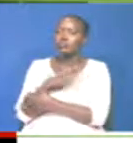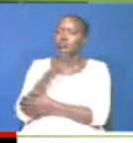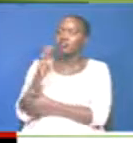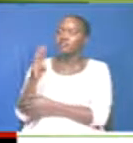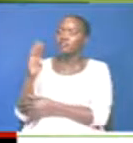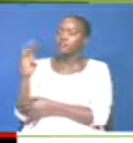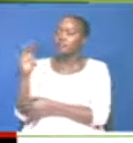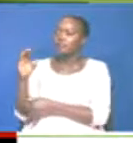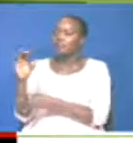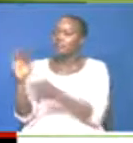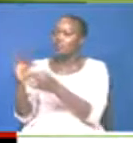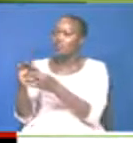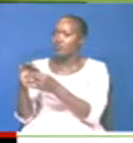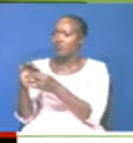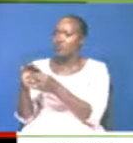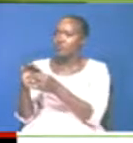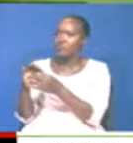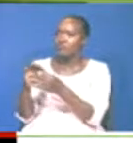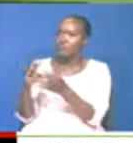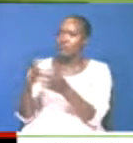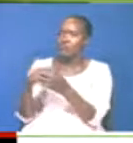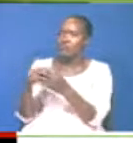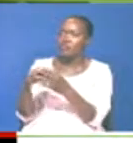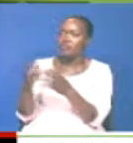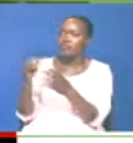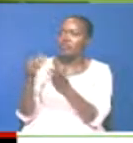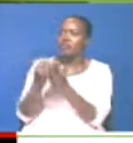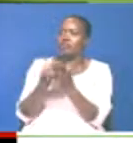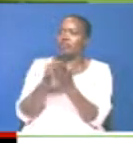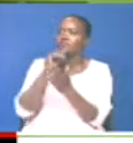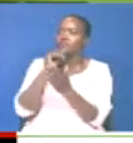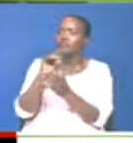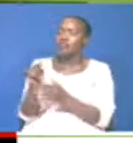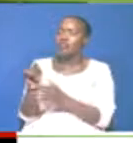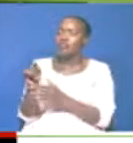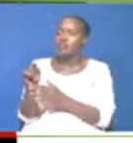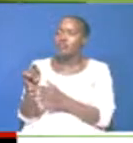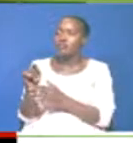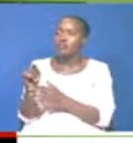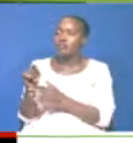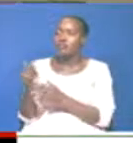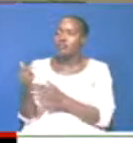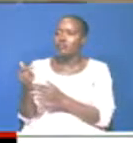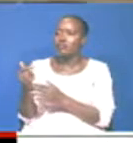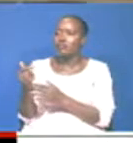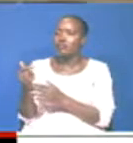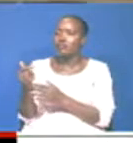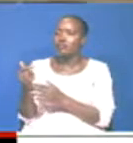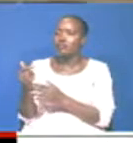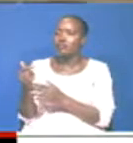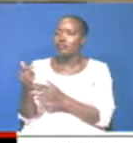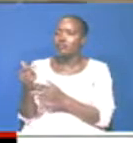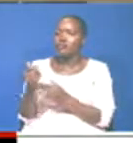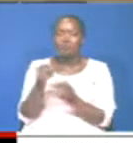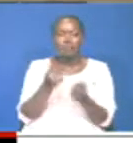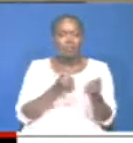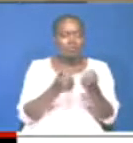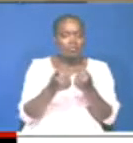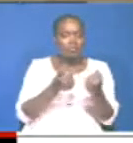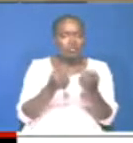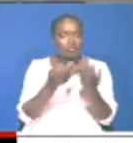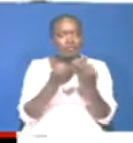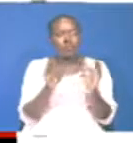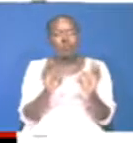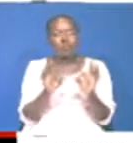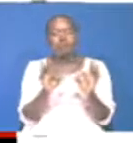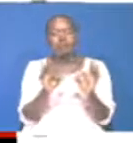And out of blues, I was picked up to do his programs. Well, another sport that you do love is rallying. And you even did this in your freelance